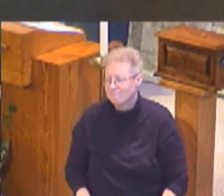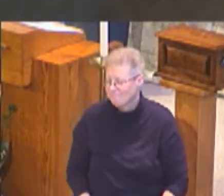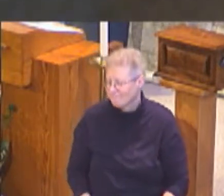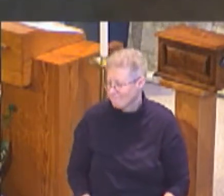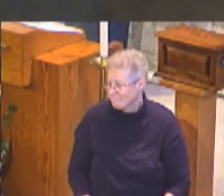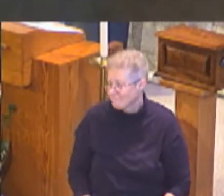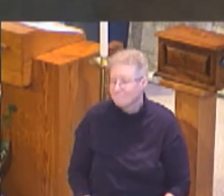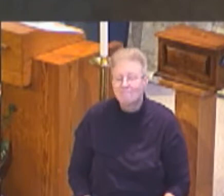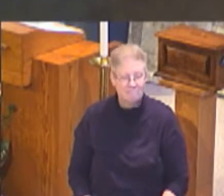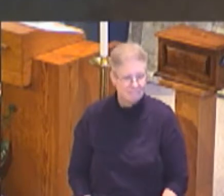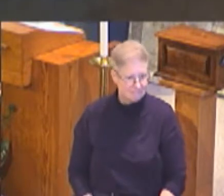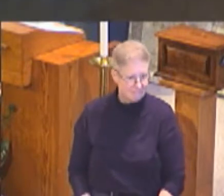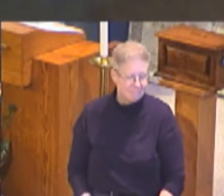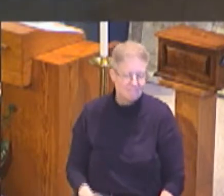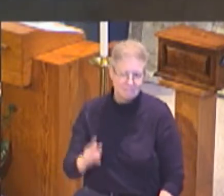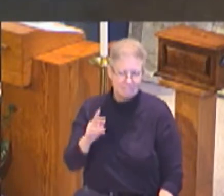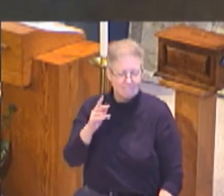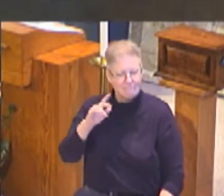when they hear him say,